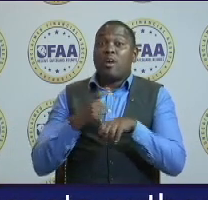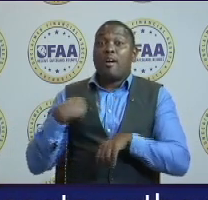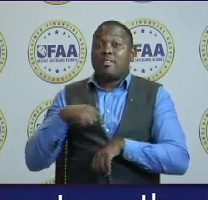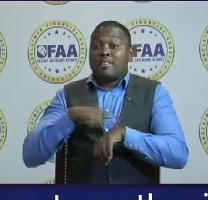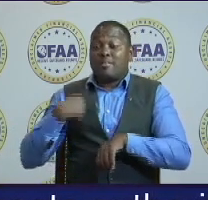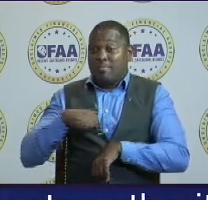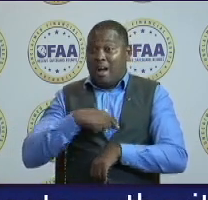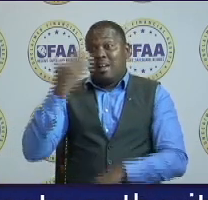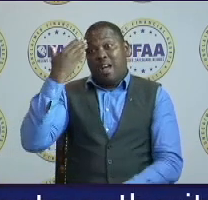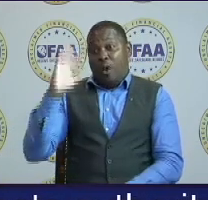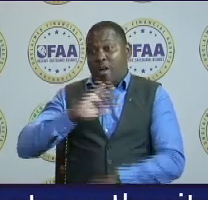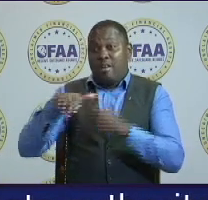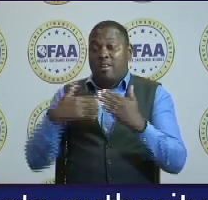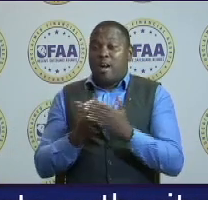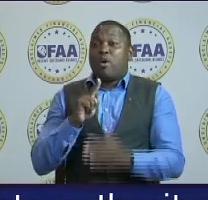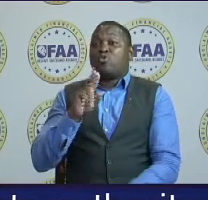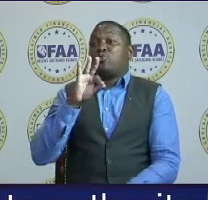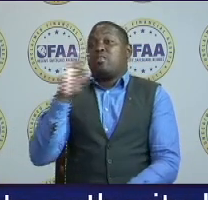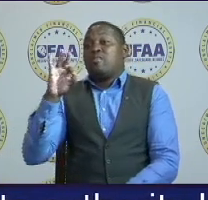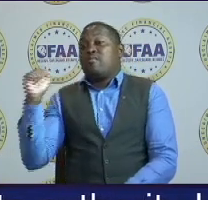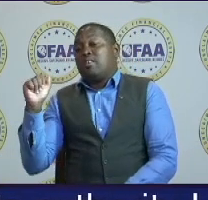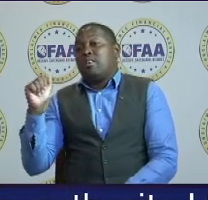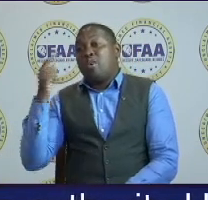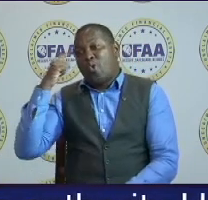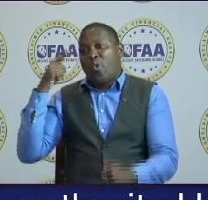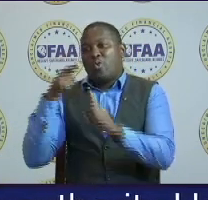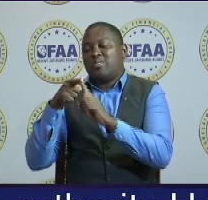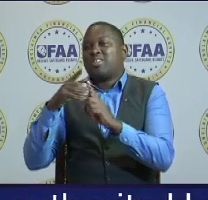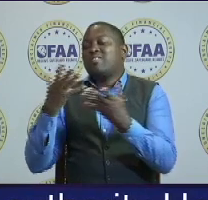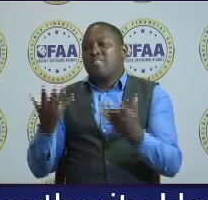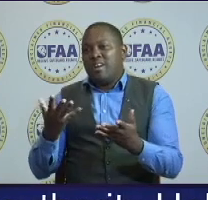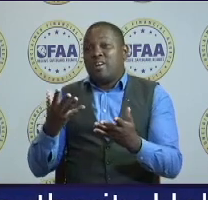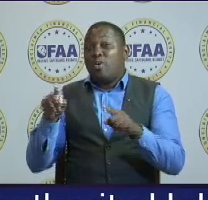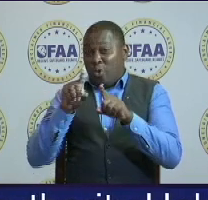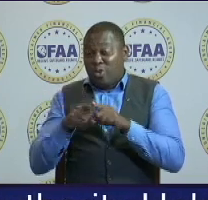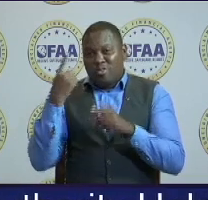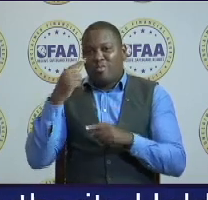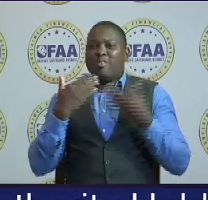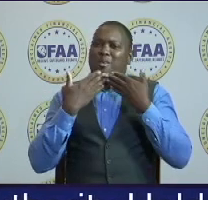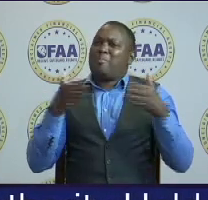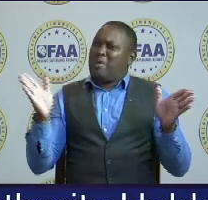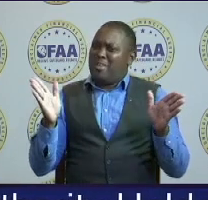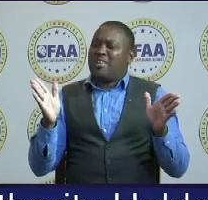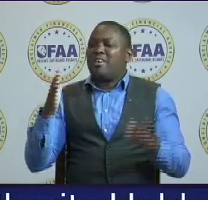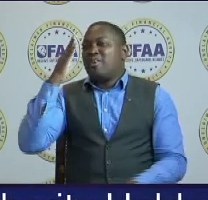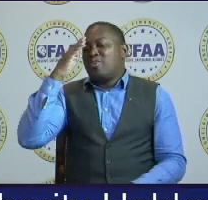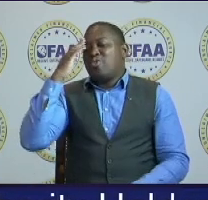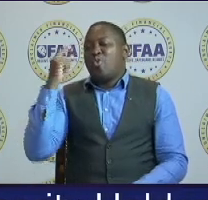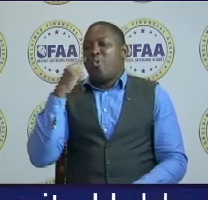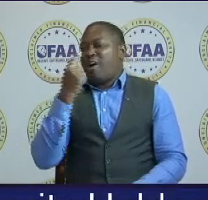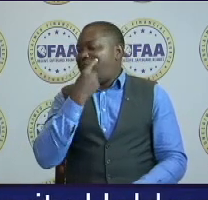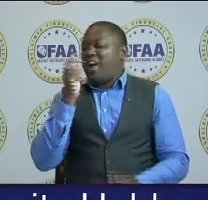what UFAA's objectives are, even just for the public, the eyes, I'm sure, they will be on